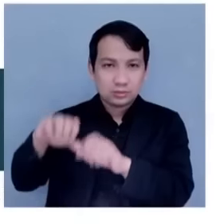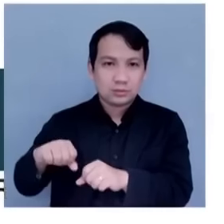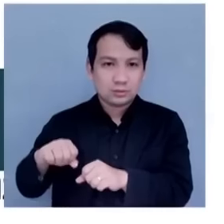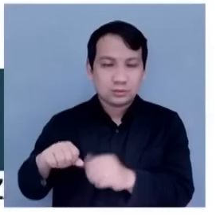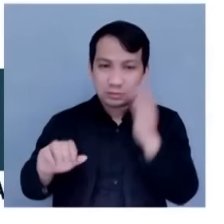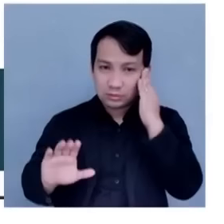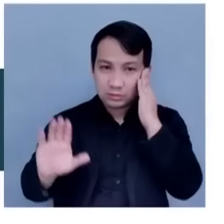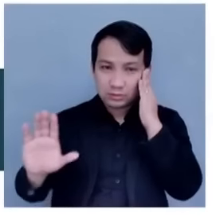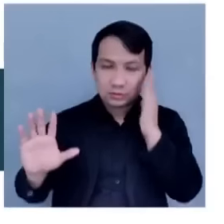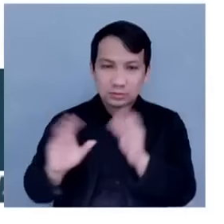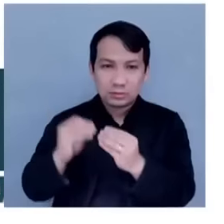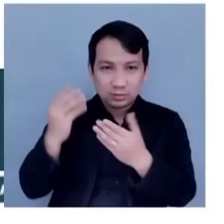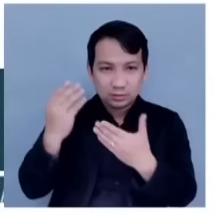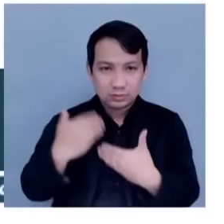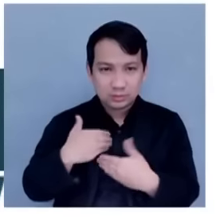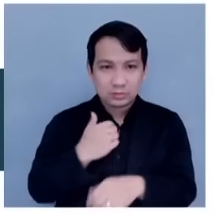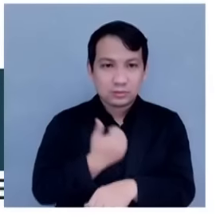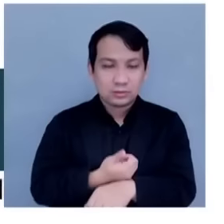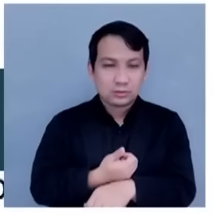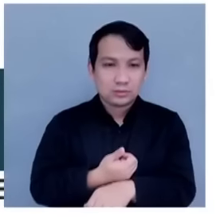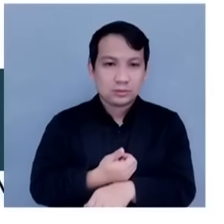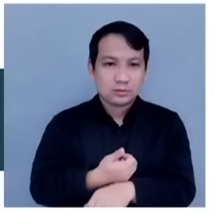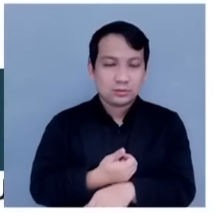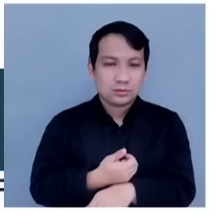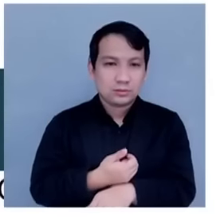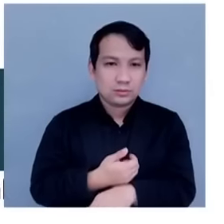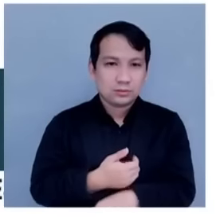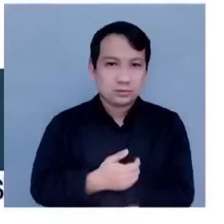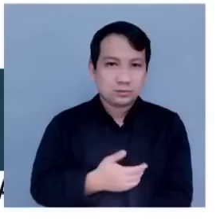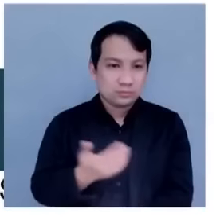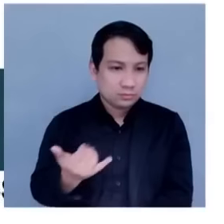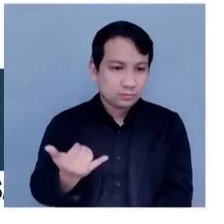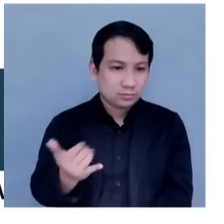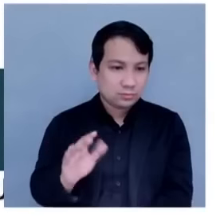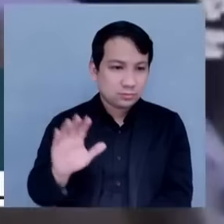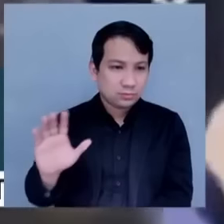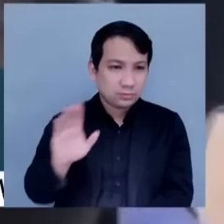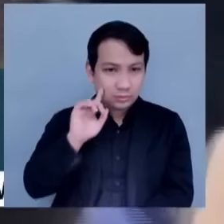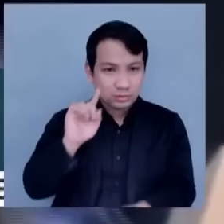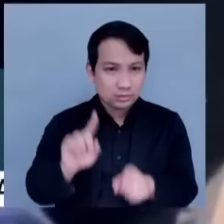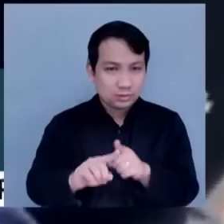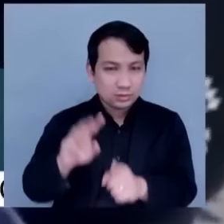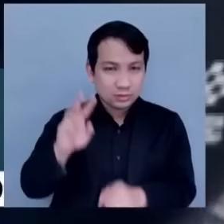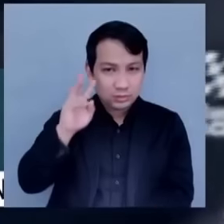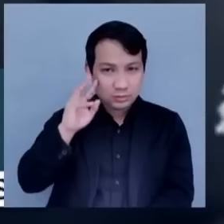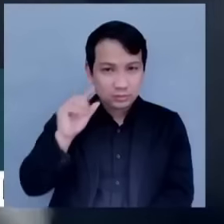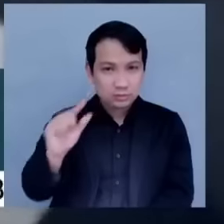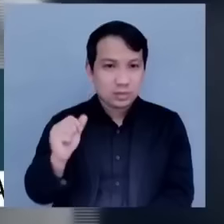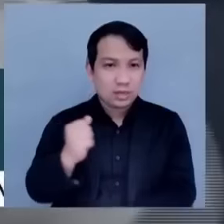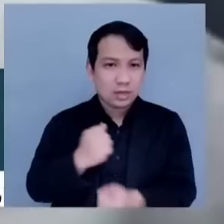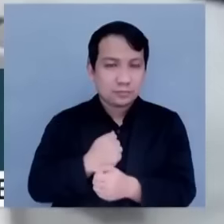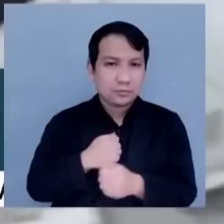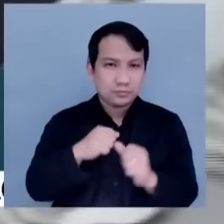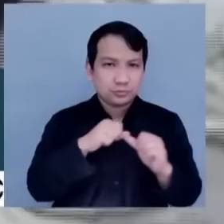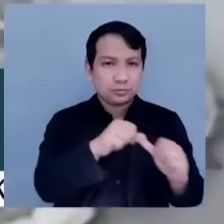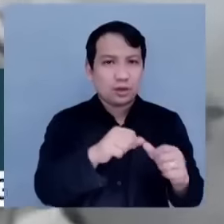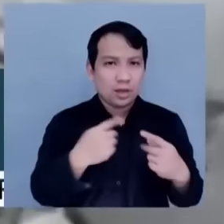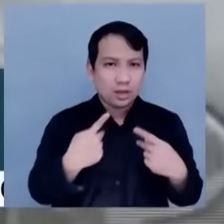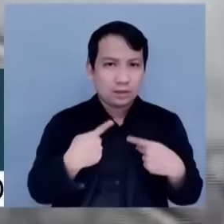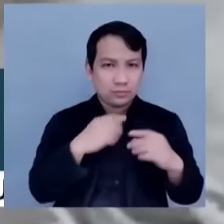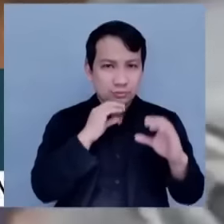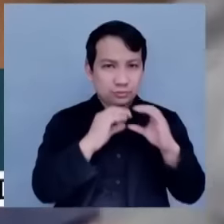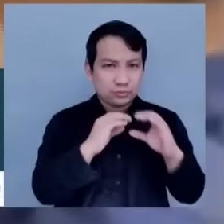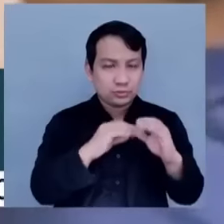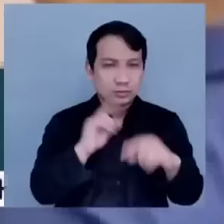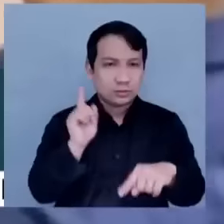now, authorities even now, knew that... Wesley, even now for her brother, Wesley, I'm in constant communication. Kaya lang, I cannot